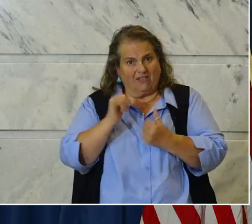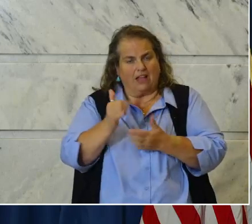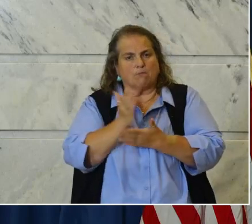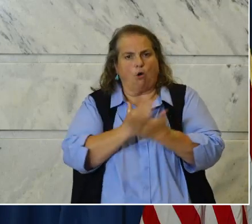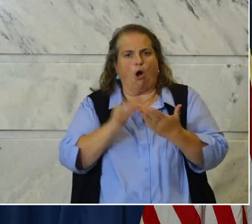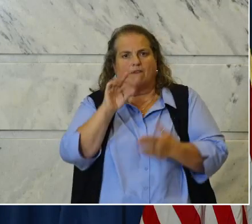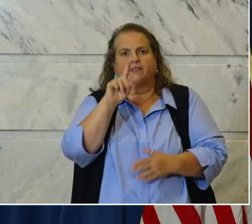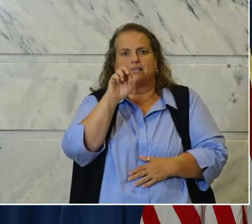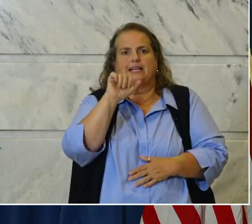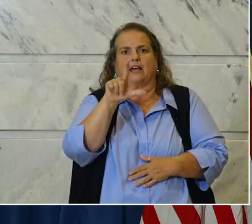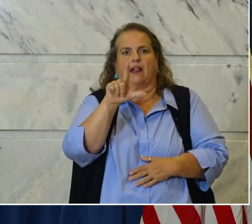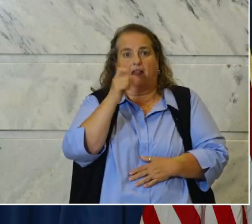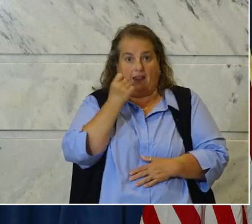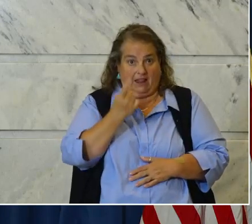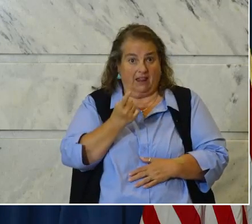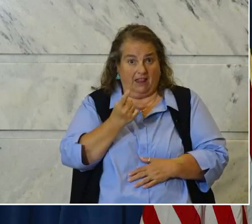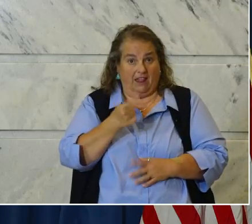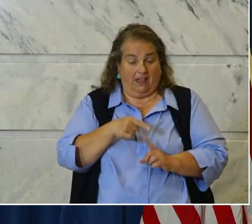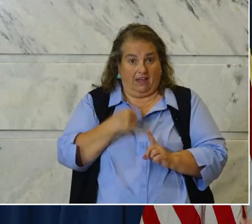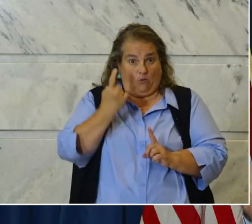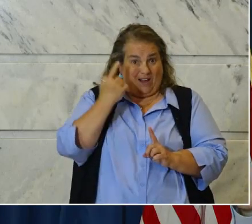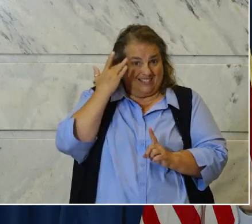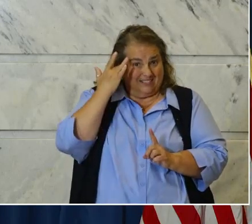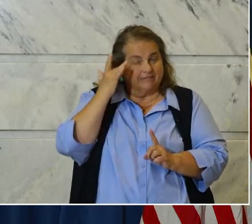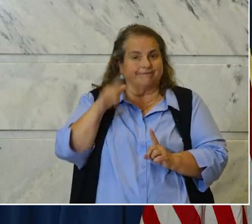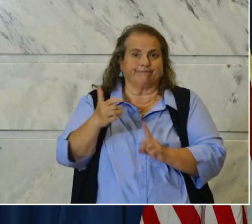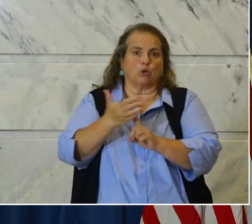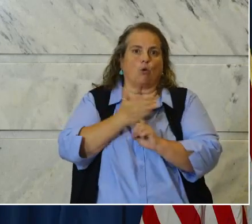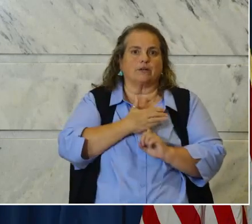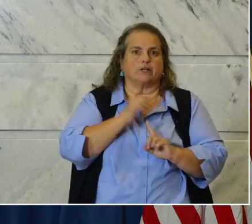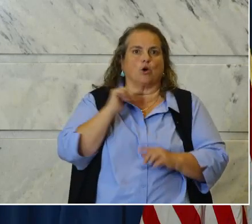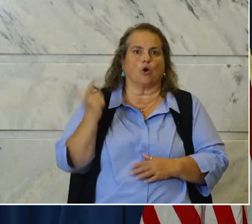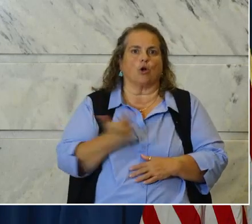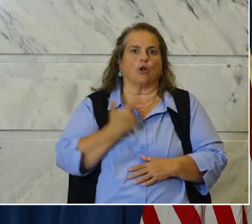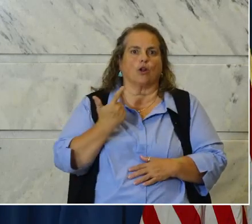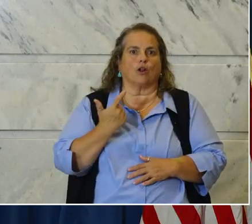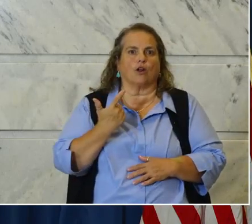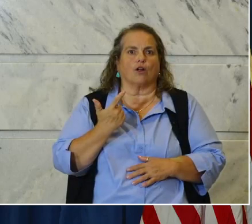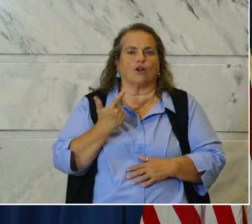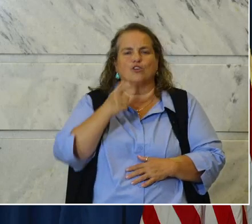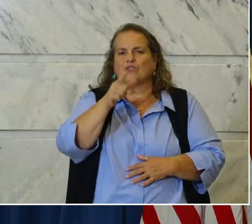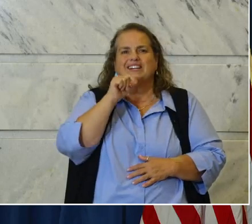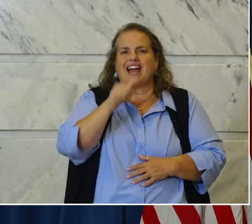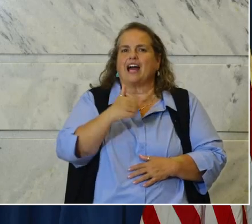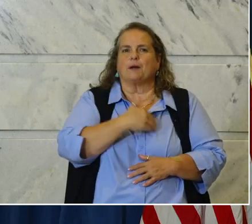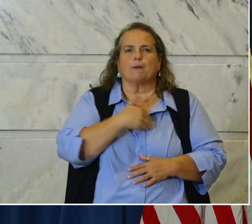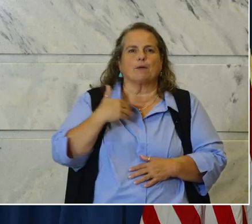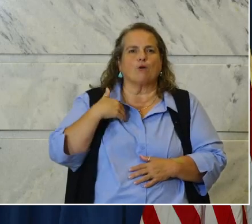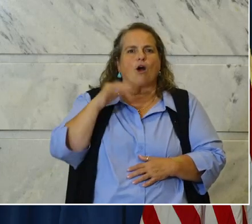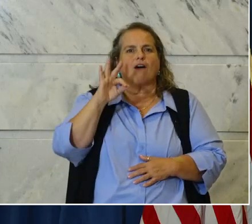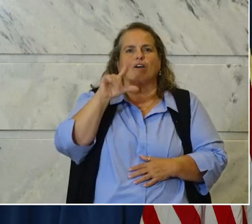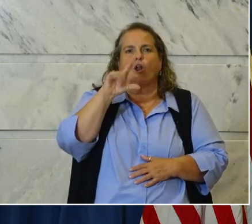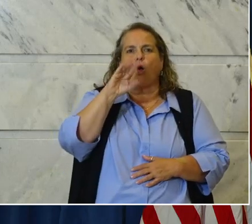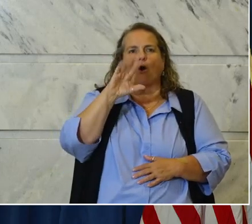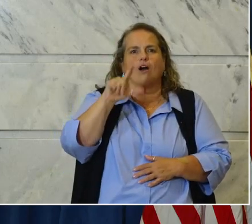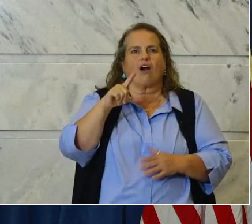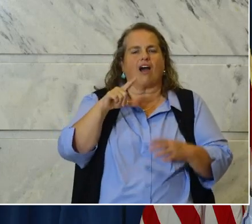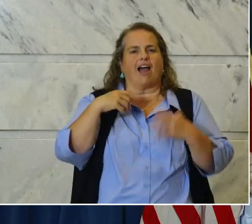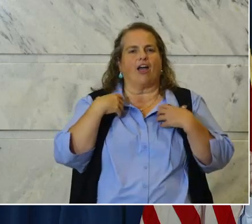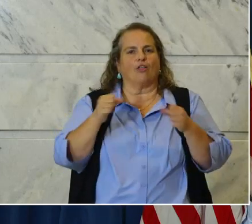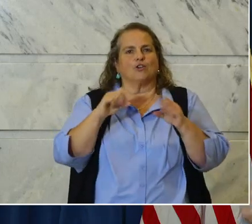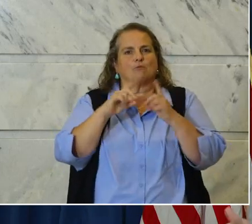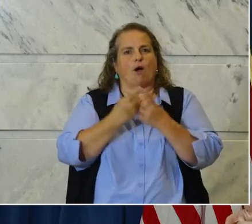deal. Right, you can't. You're not a member of the local health department. You can't. The thought that no, I don't